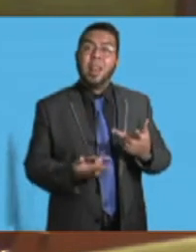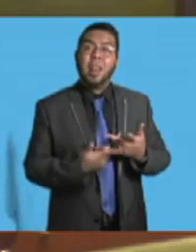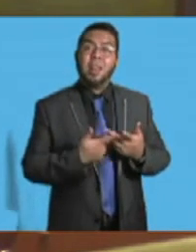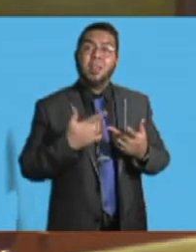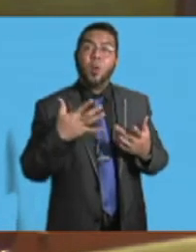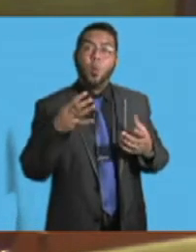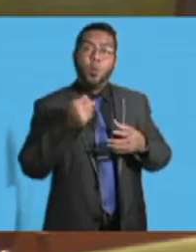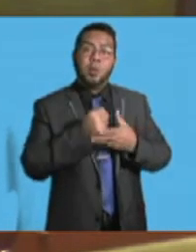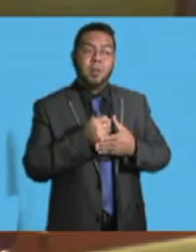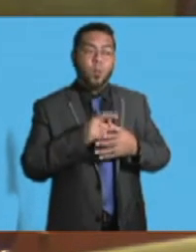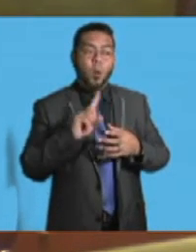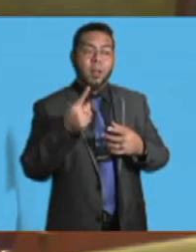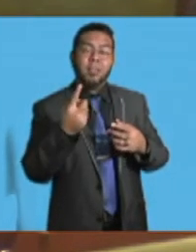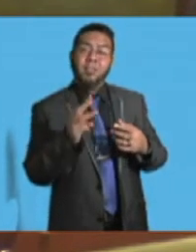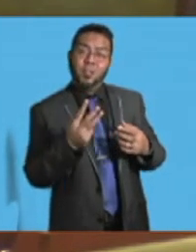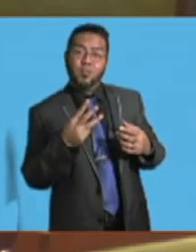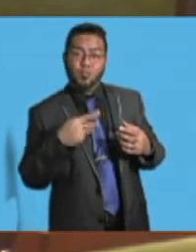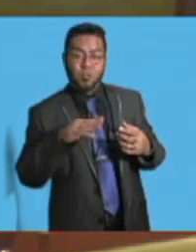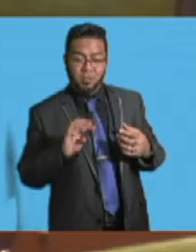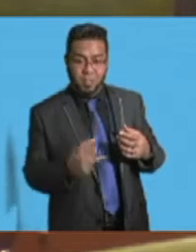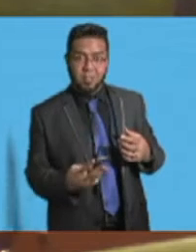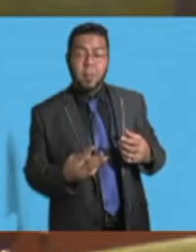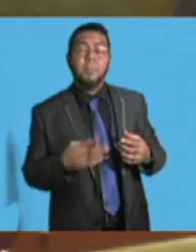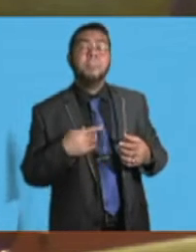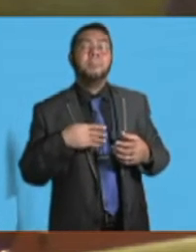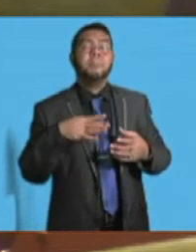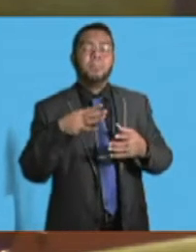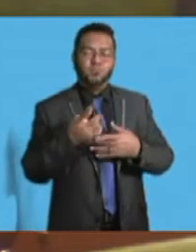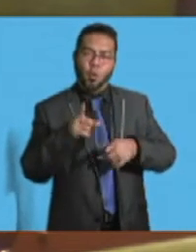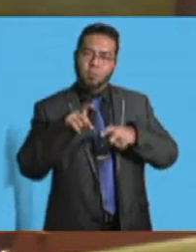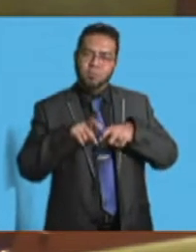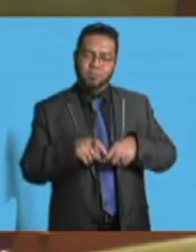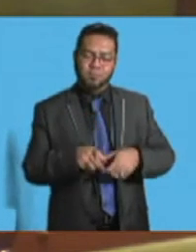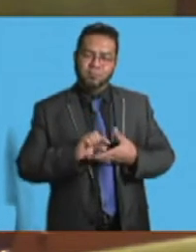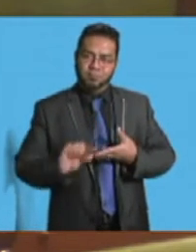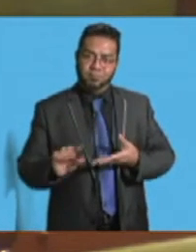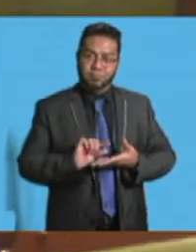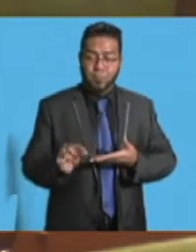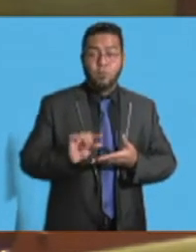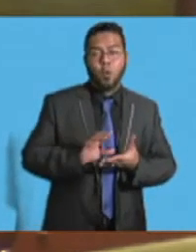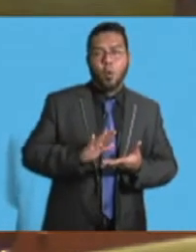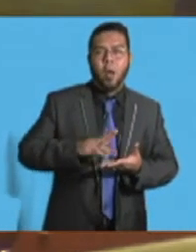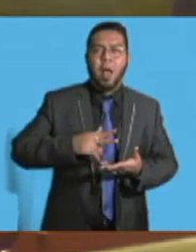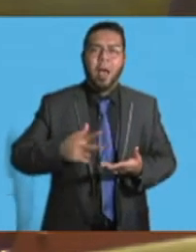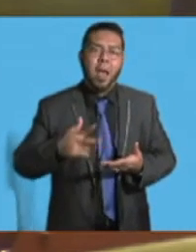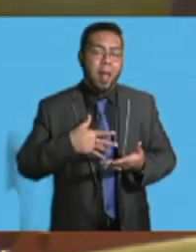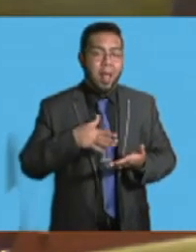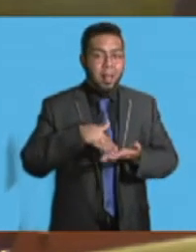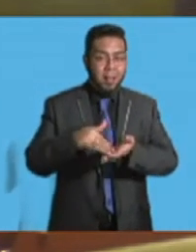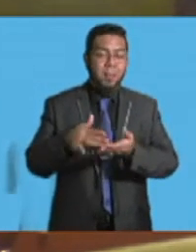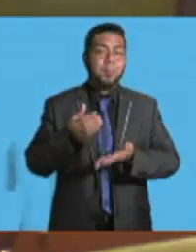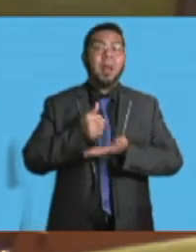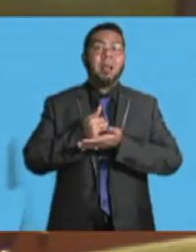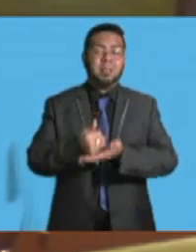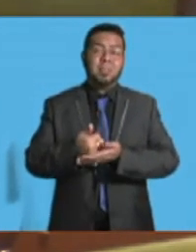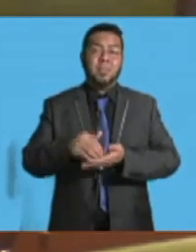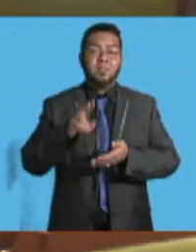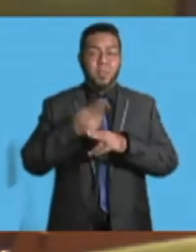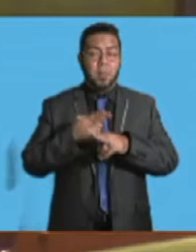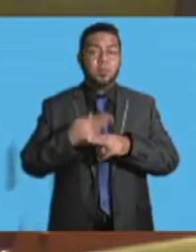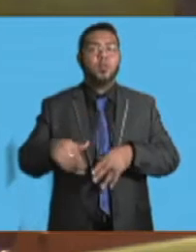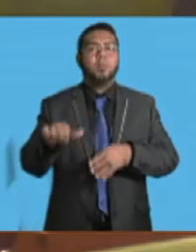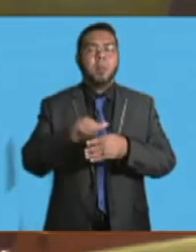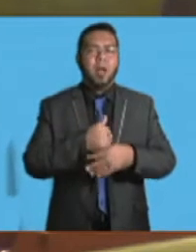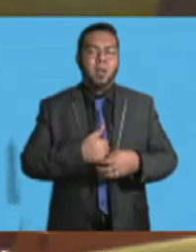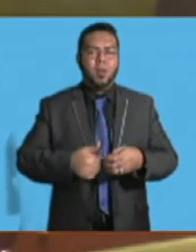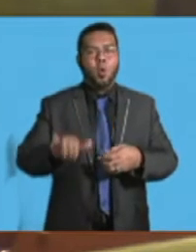1/3, 2/3 basis for procurement of small machines. Dalo, Madam Speaker, Dalo remains the top export commodity,